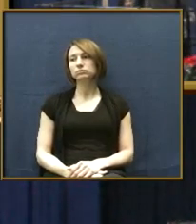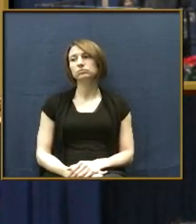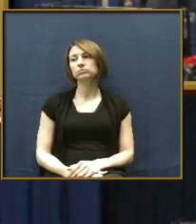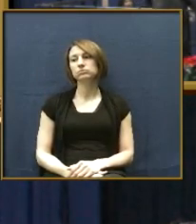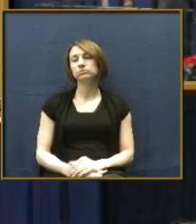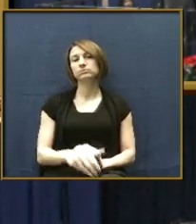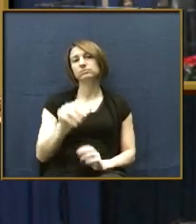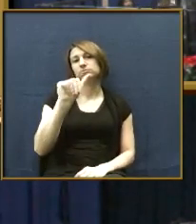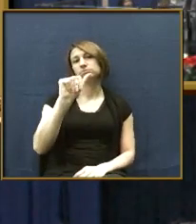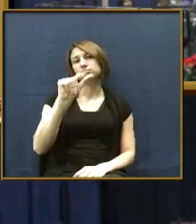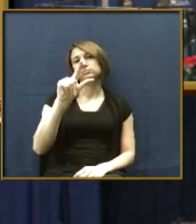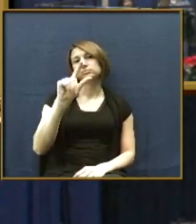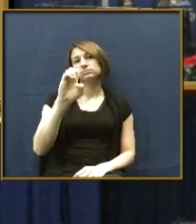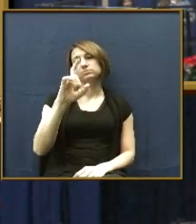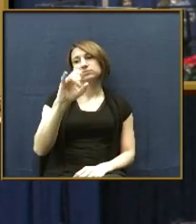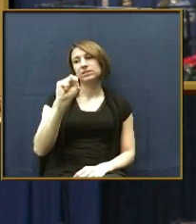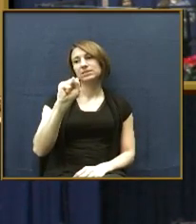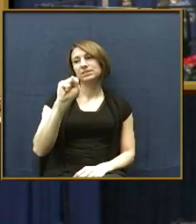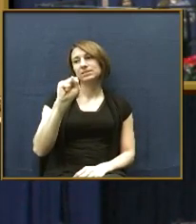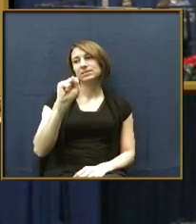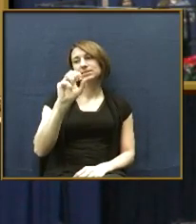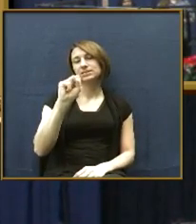Alexis Nicole Segura Sanders.